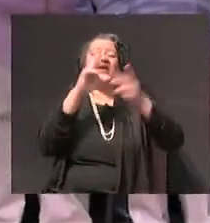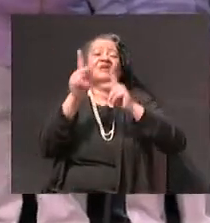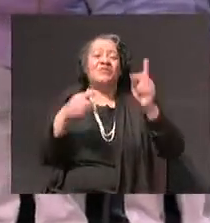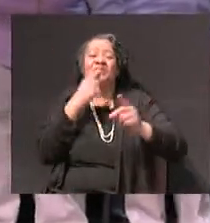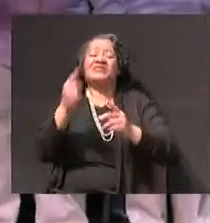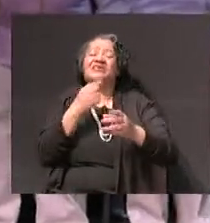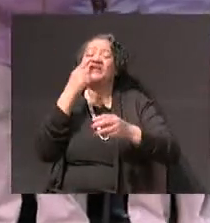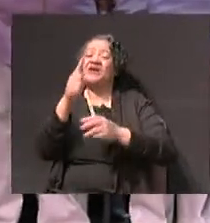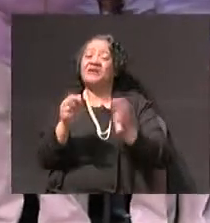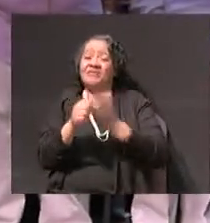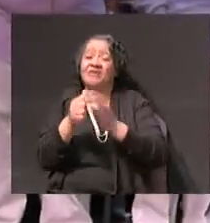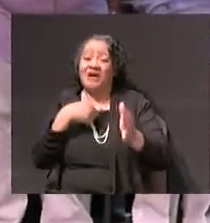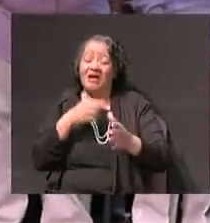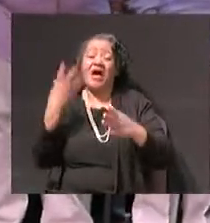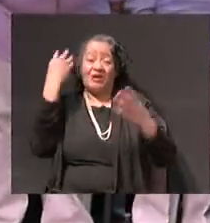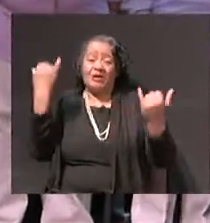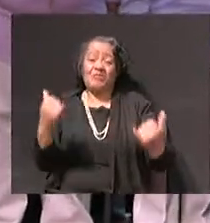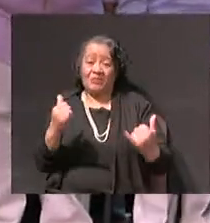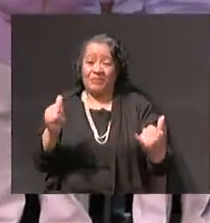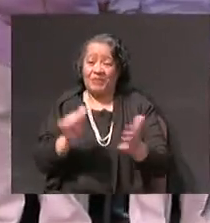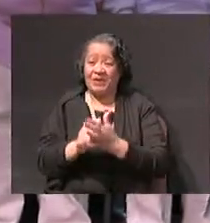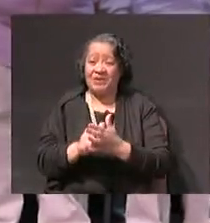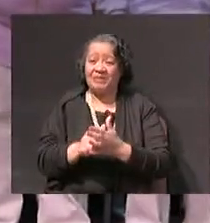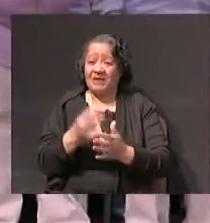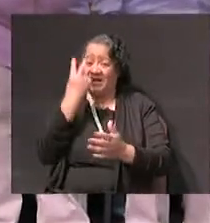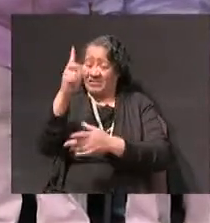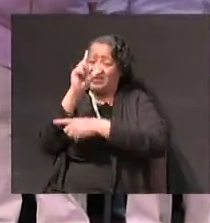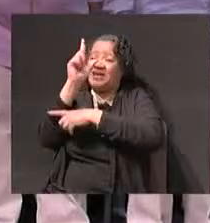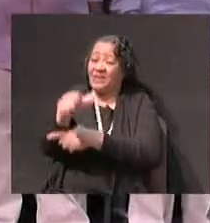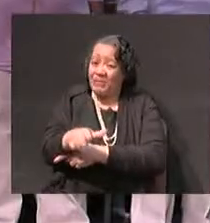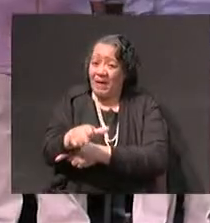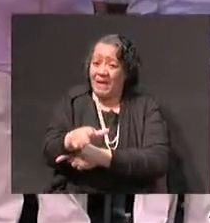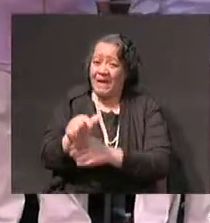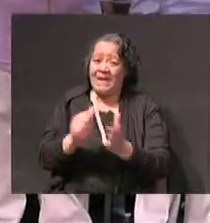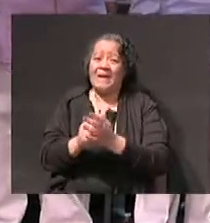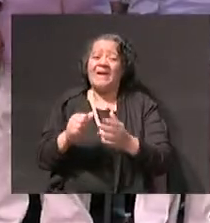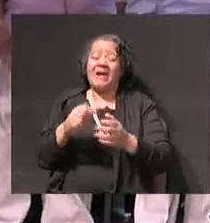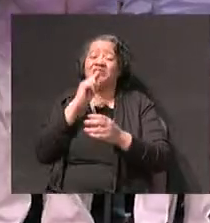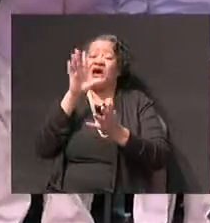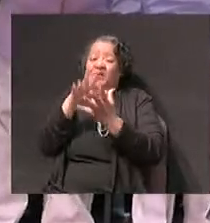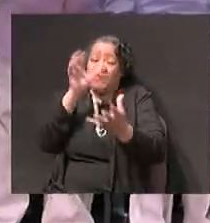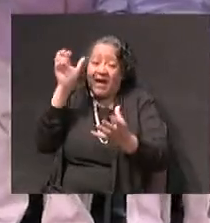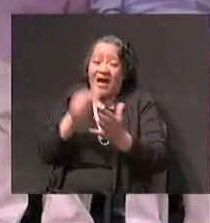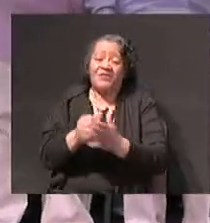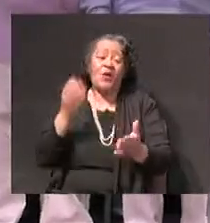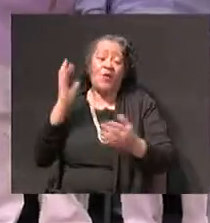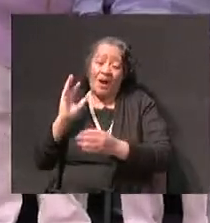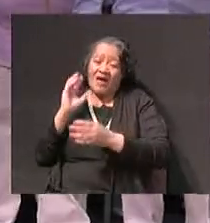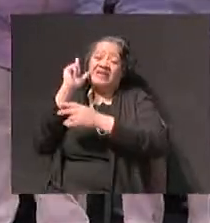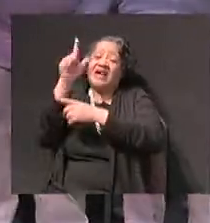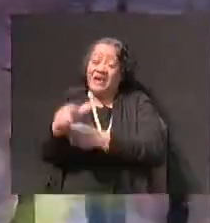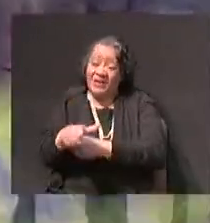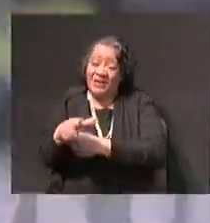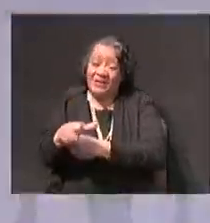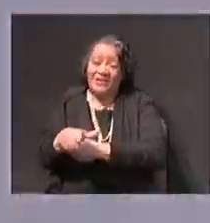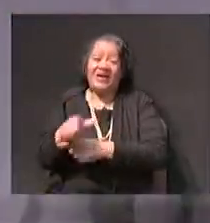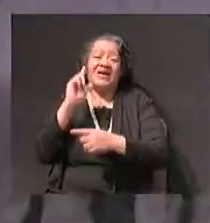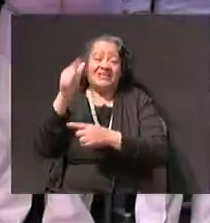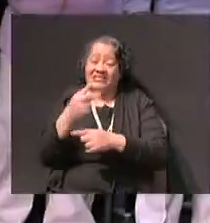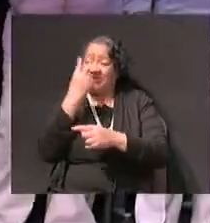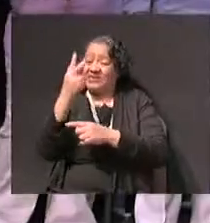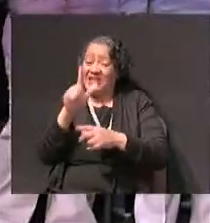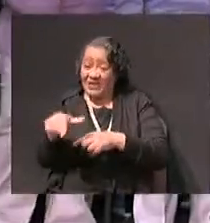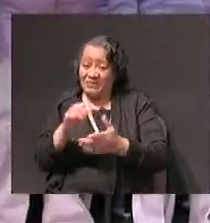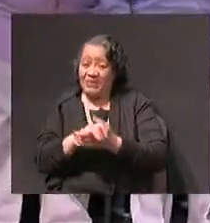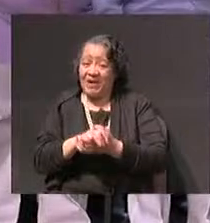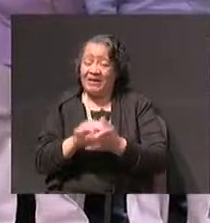so. I gotta get out of here. See you later, alligator. After a while,